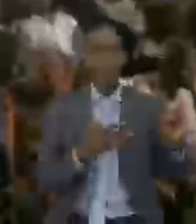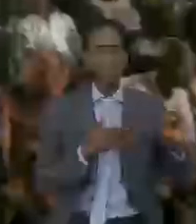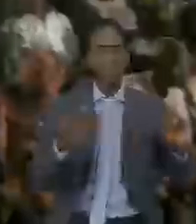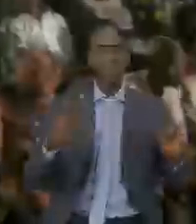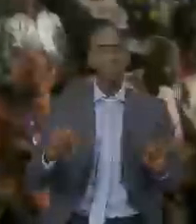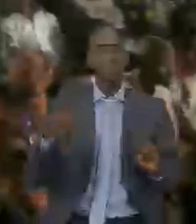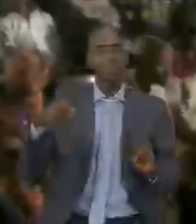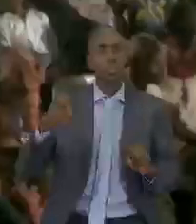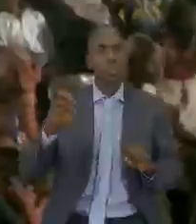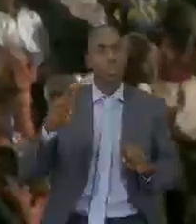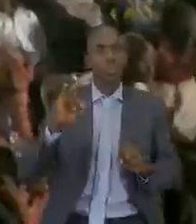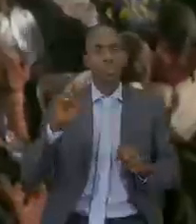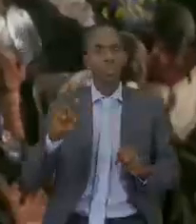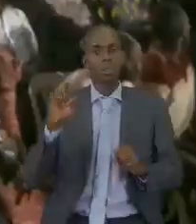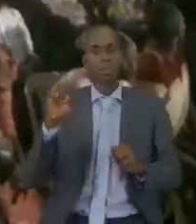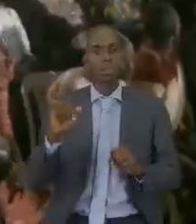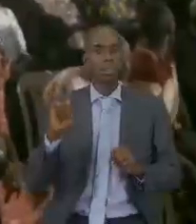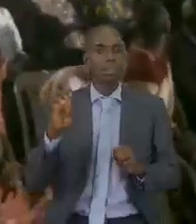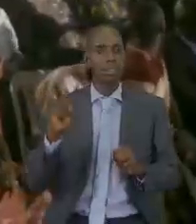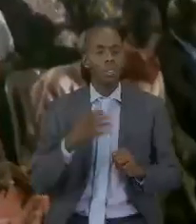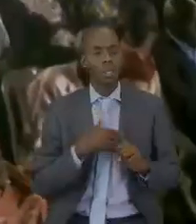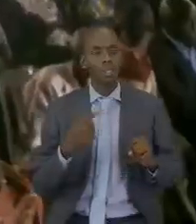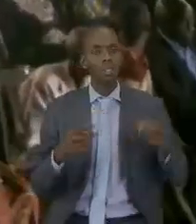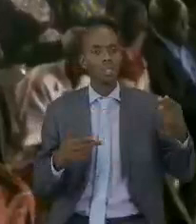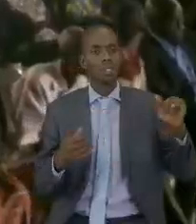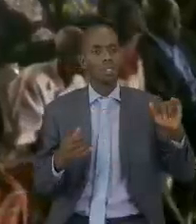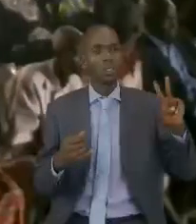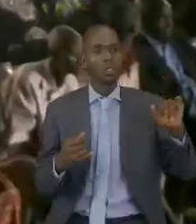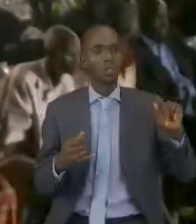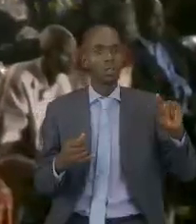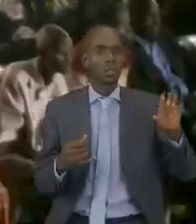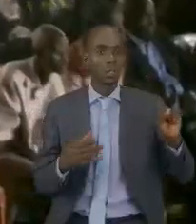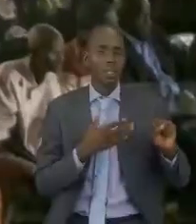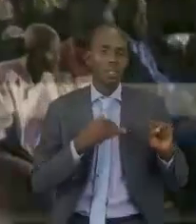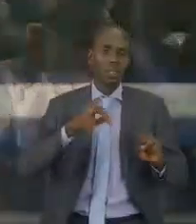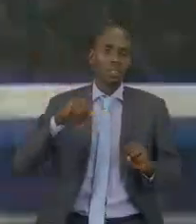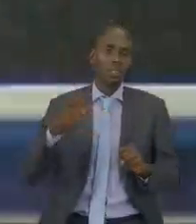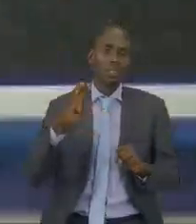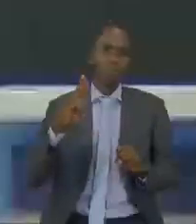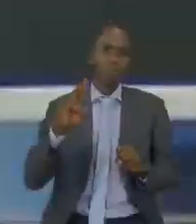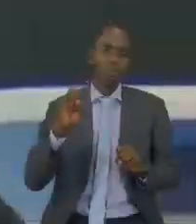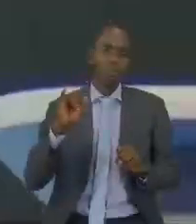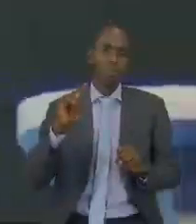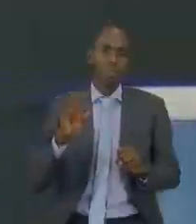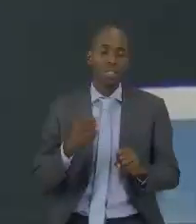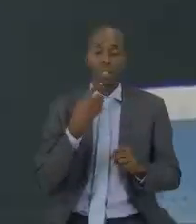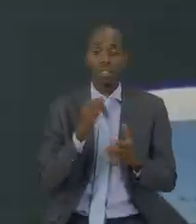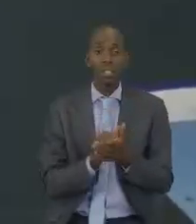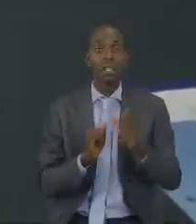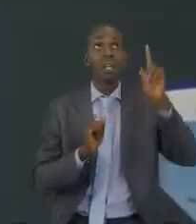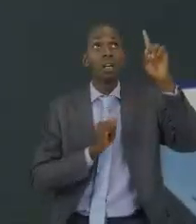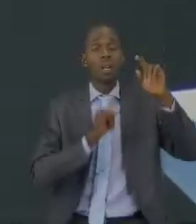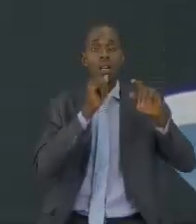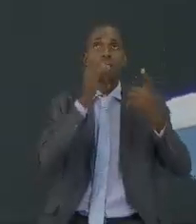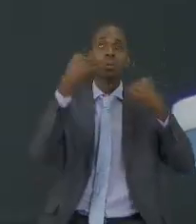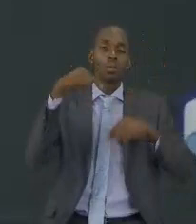the Hivites and the Jebusites. He said, I am come down. When